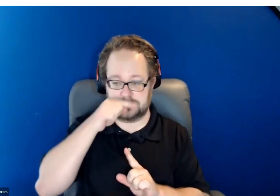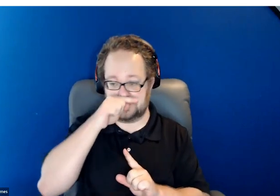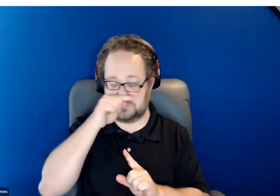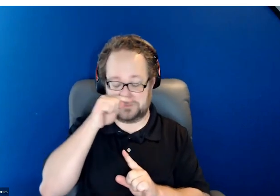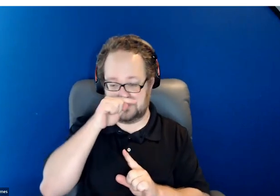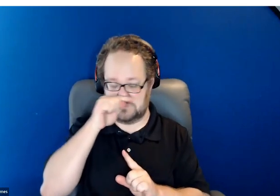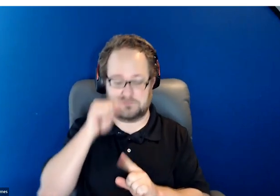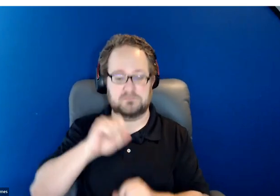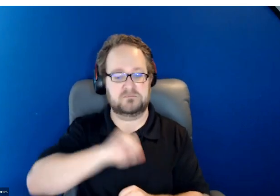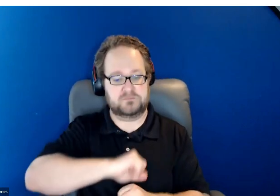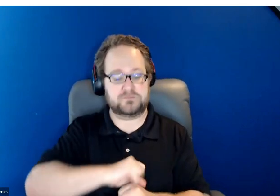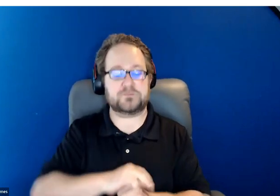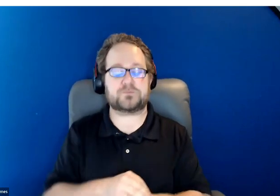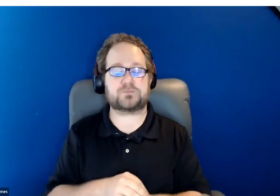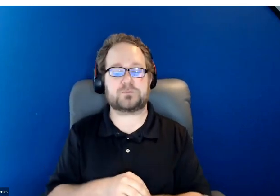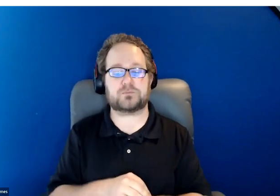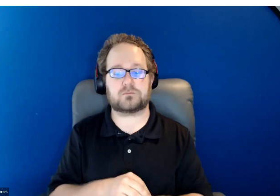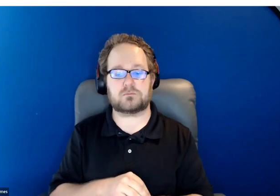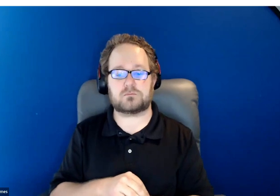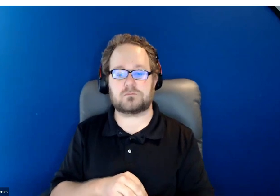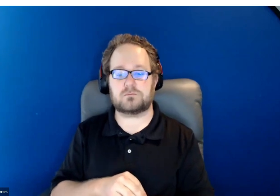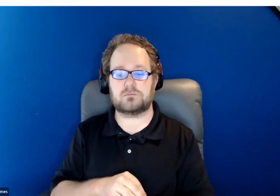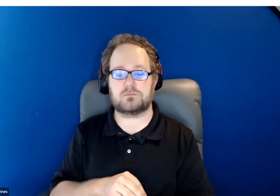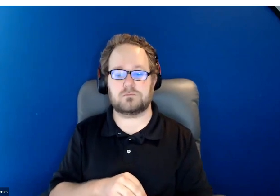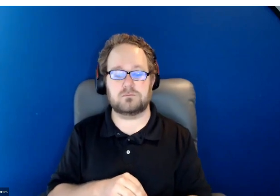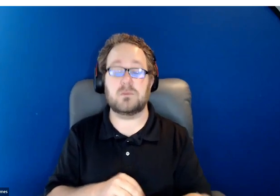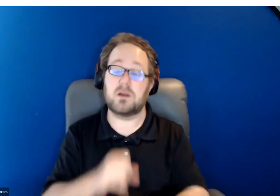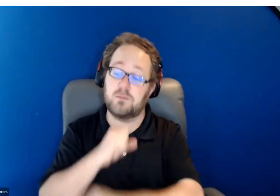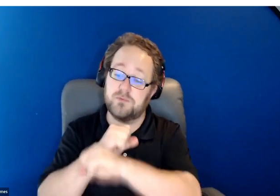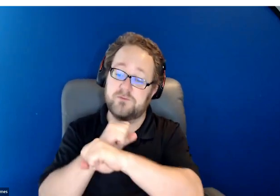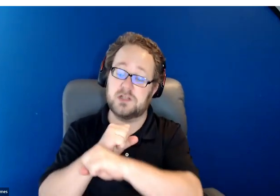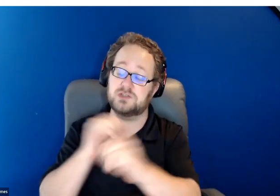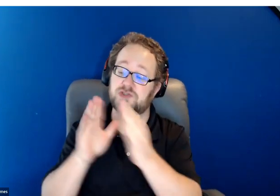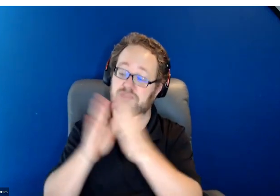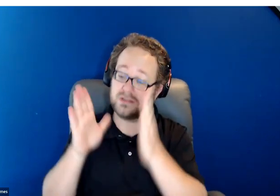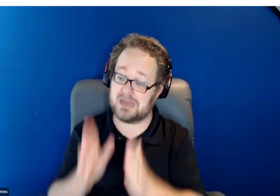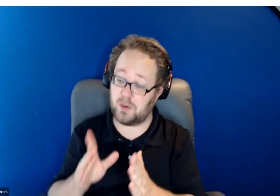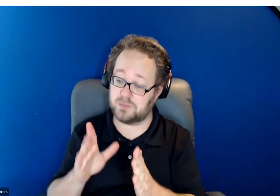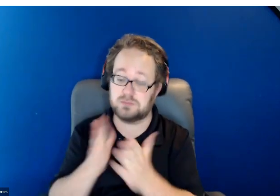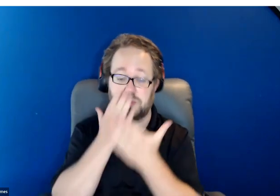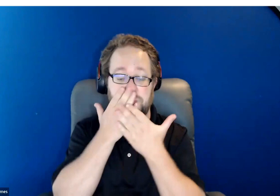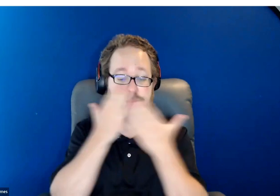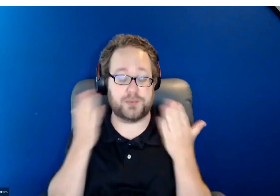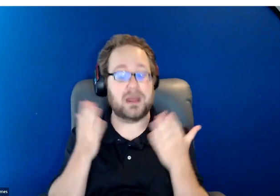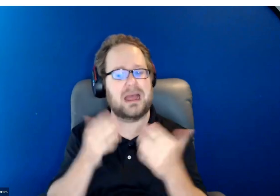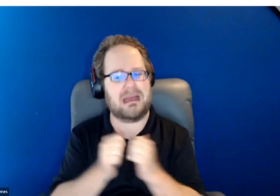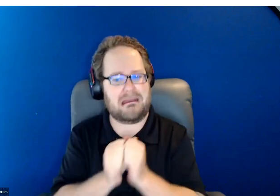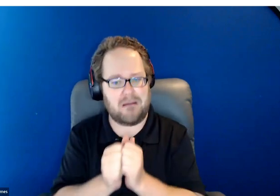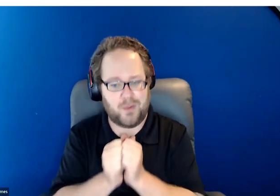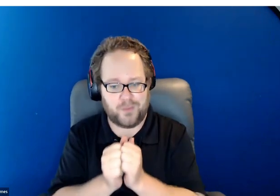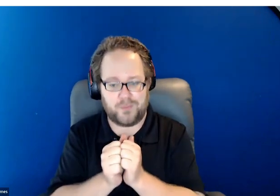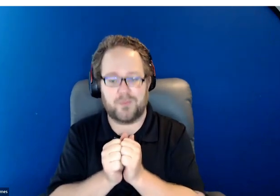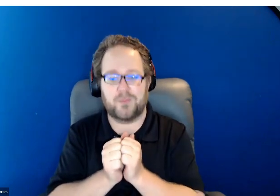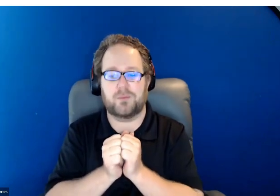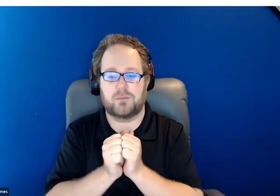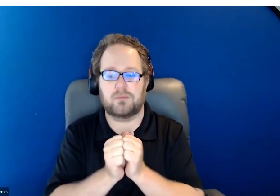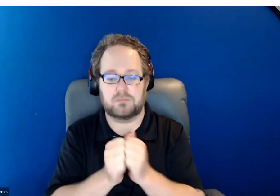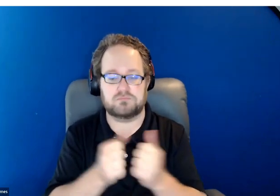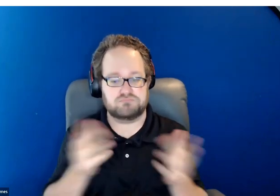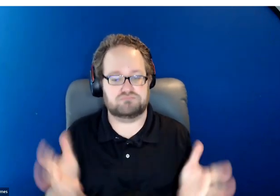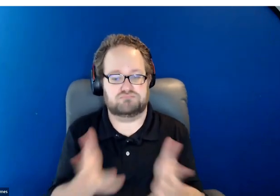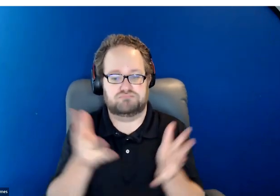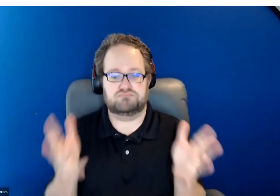the prevention of homelessness among older adults by fostering intentional coordination across national, state, and community levels.